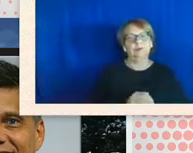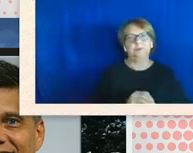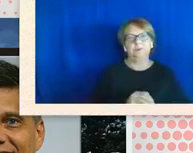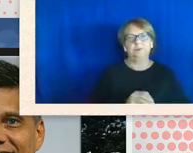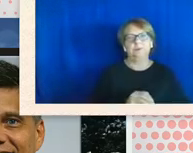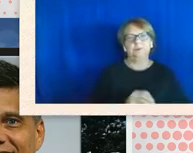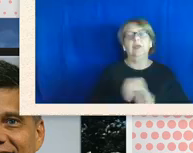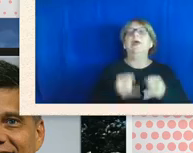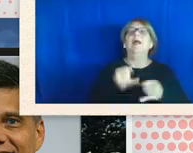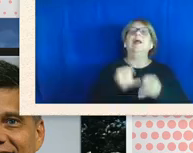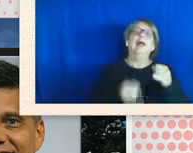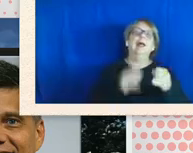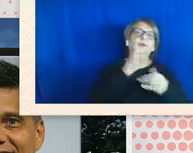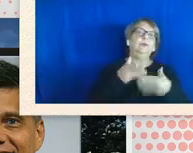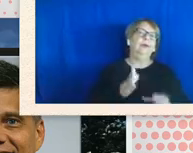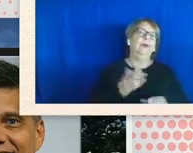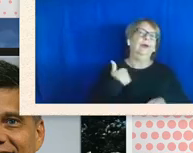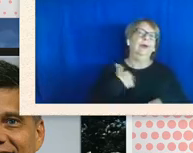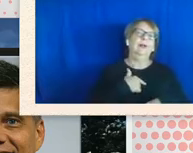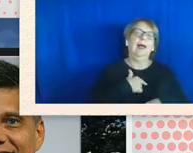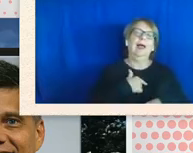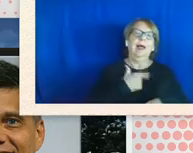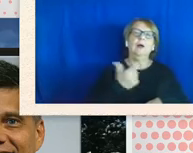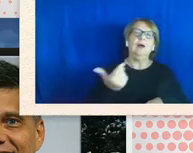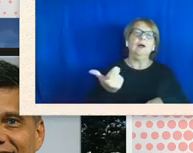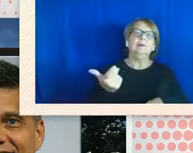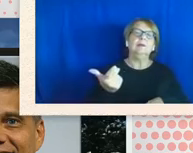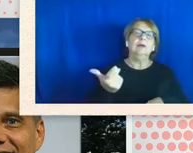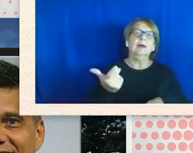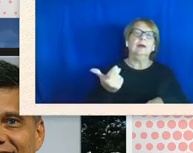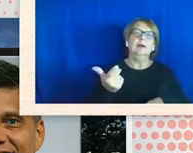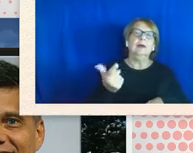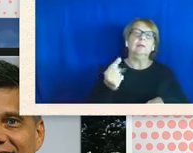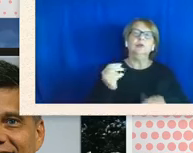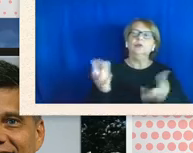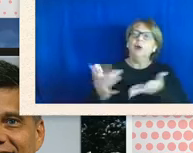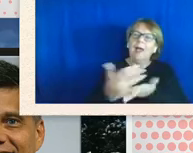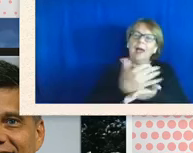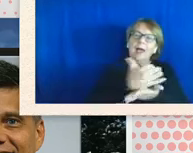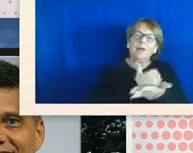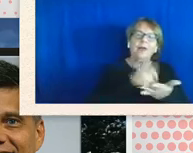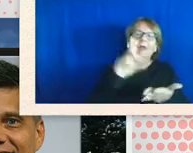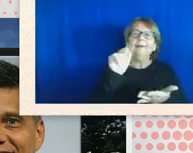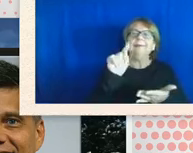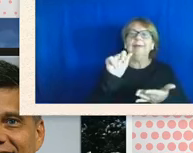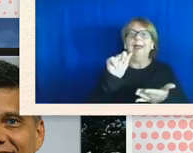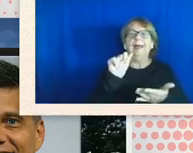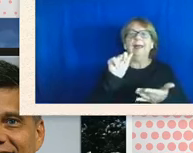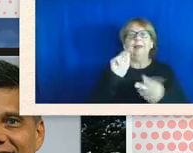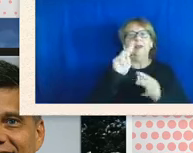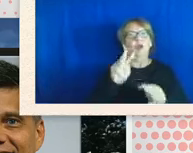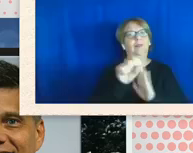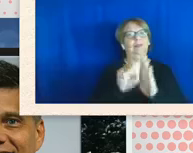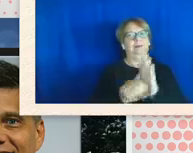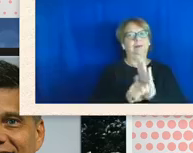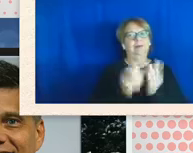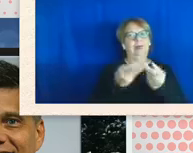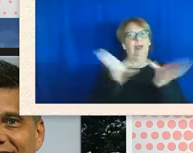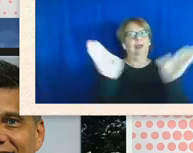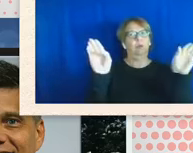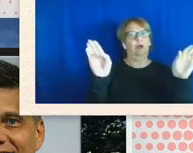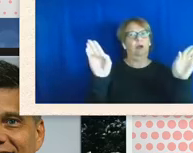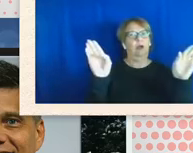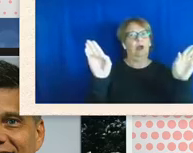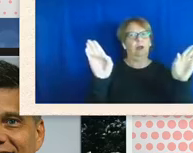us to aggregate data, to look at data on a statewide basis that will help us in planning. So